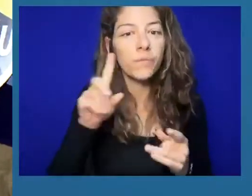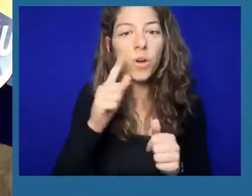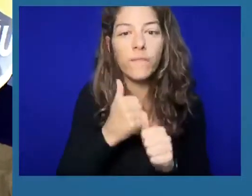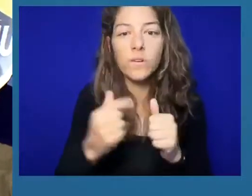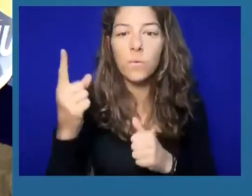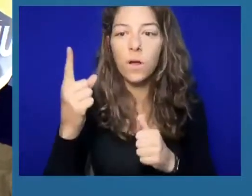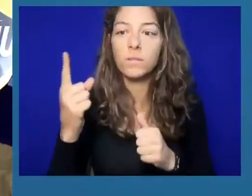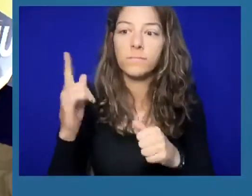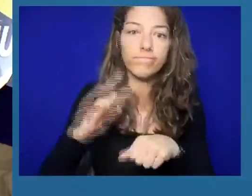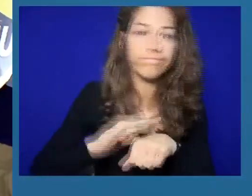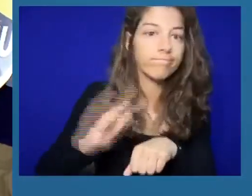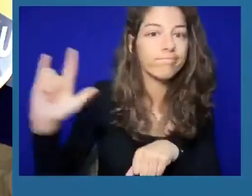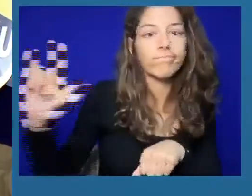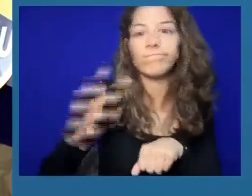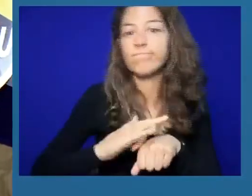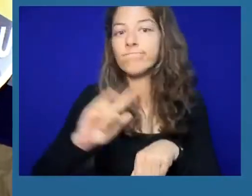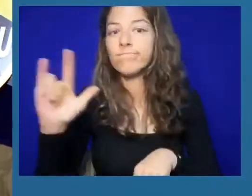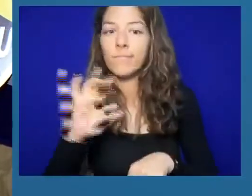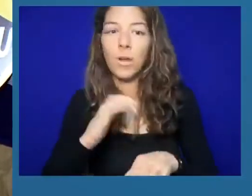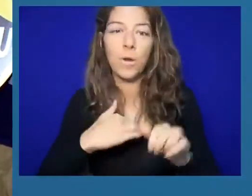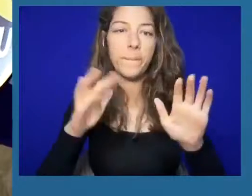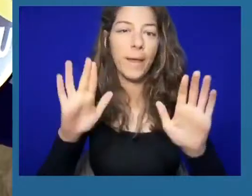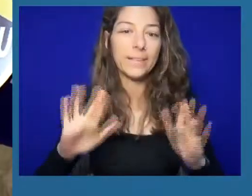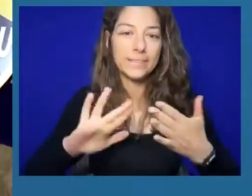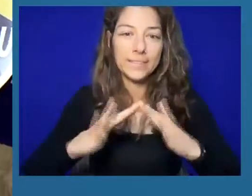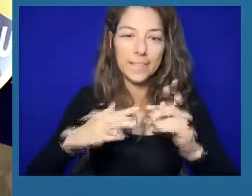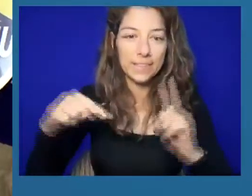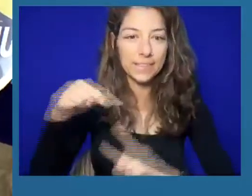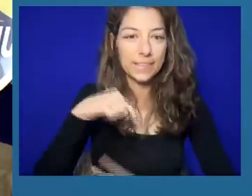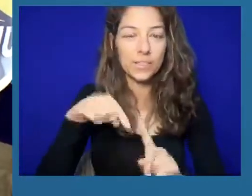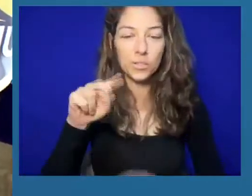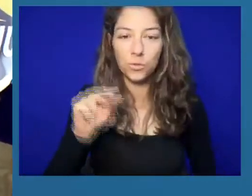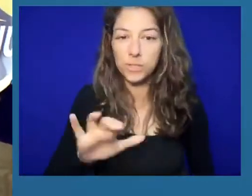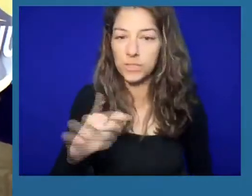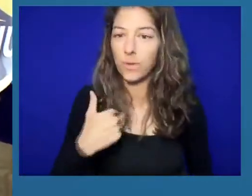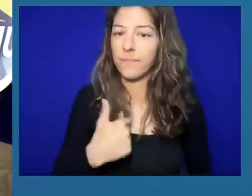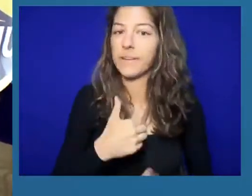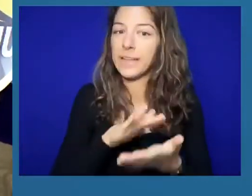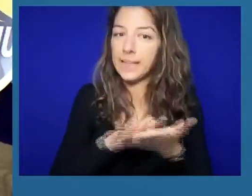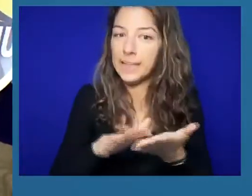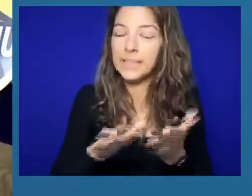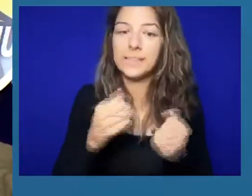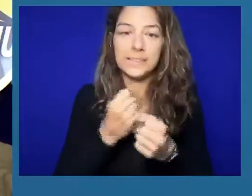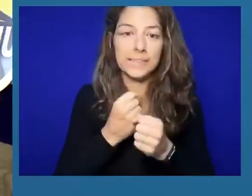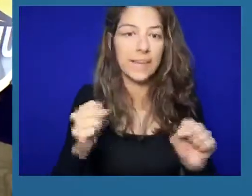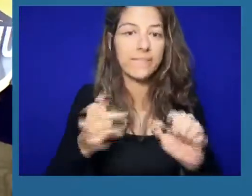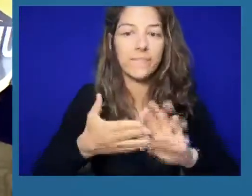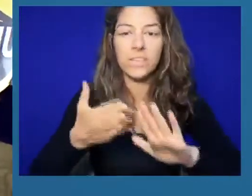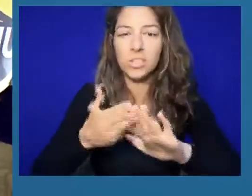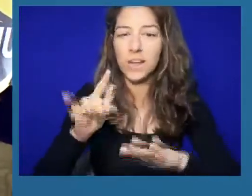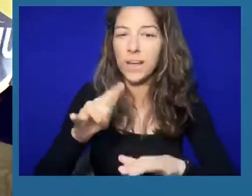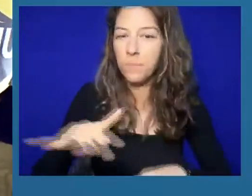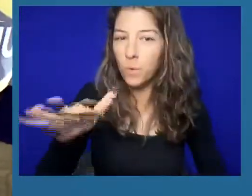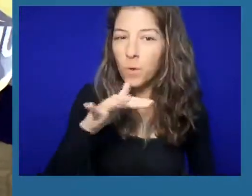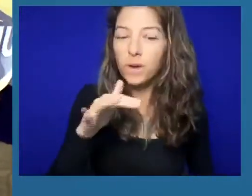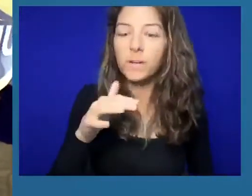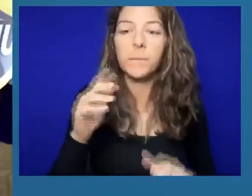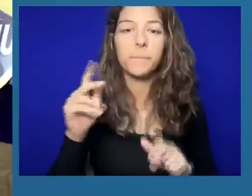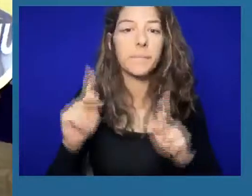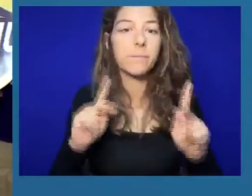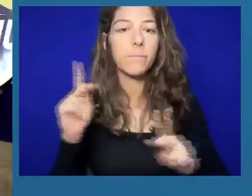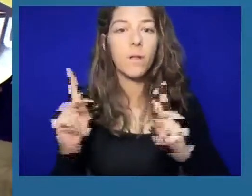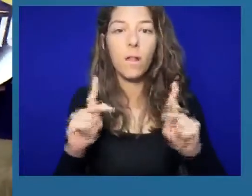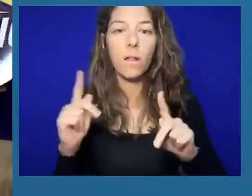in and out of our amazing city. We maintain a clean, safe, and efficient airport when people are on their way